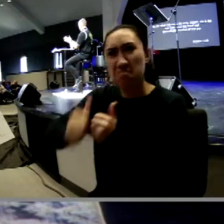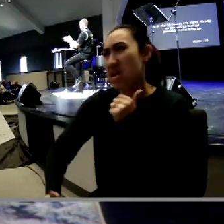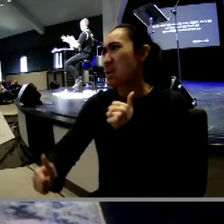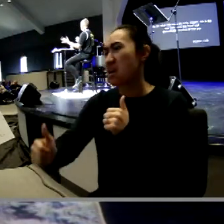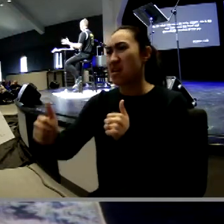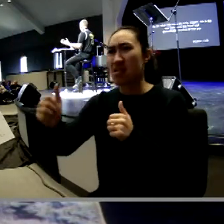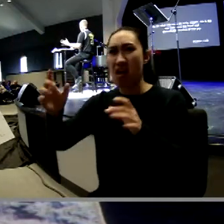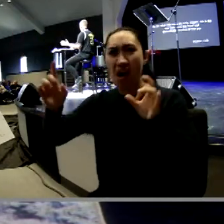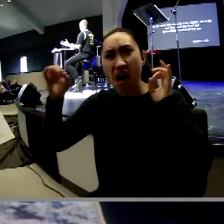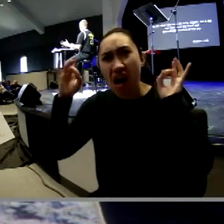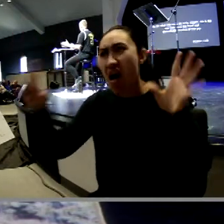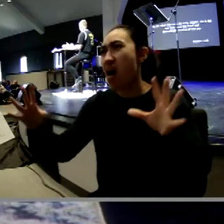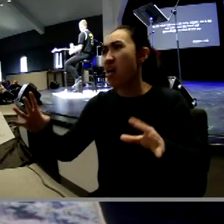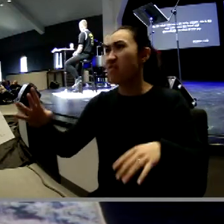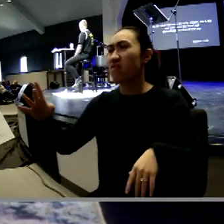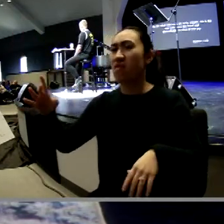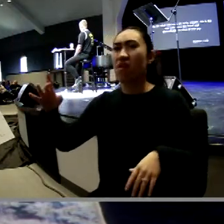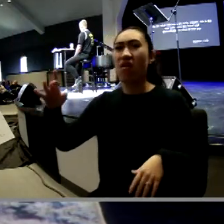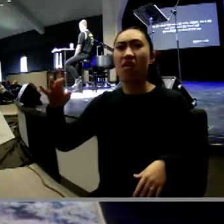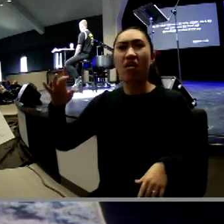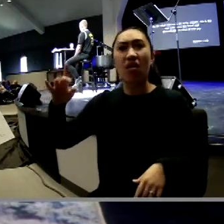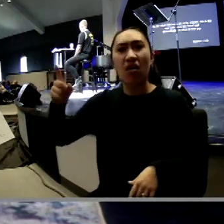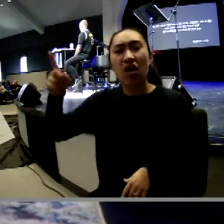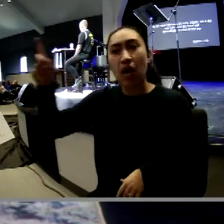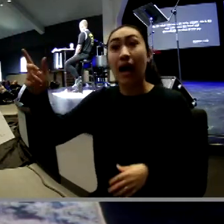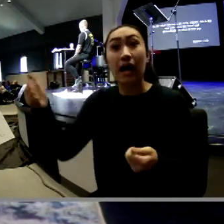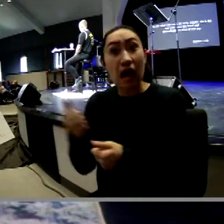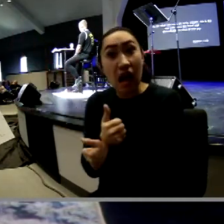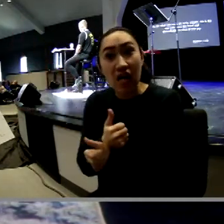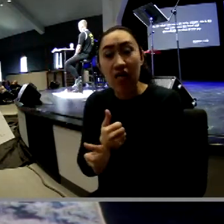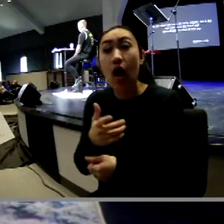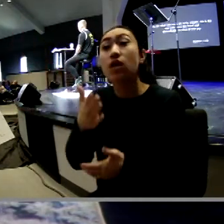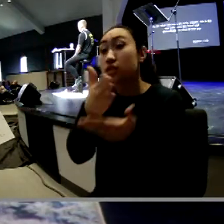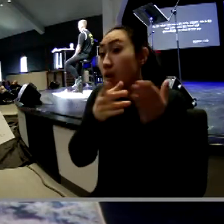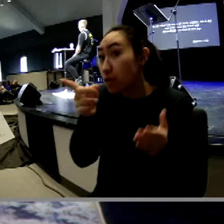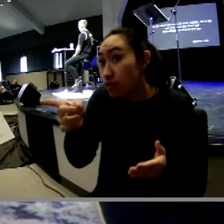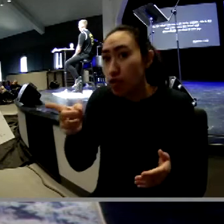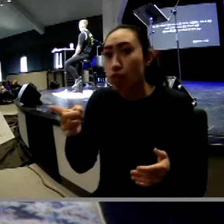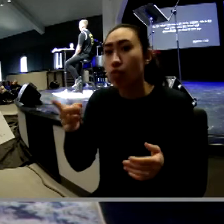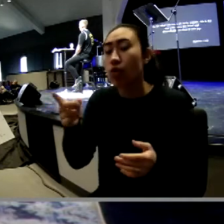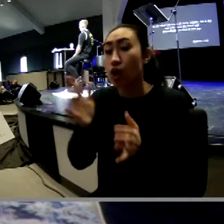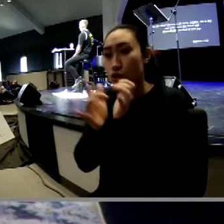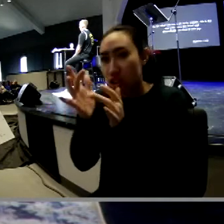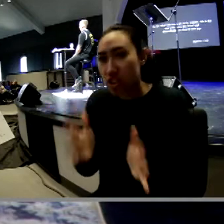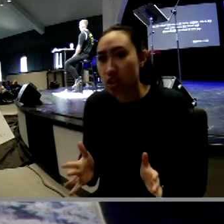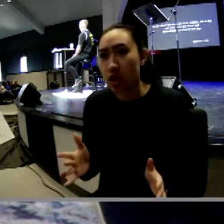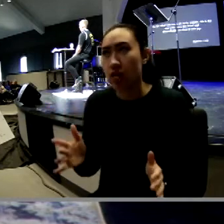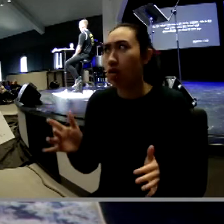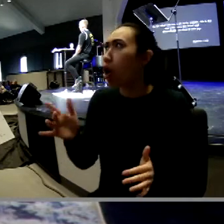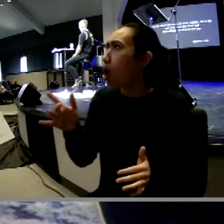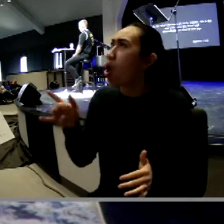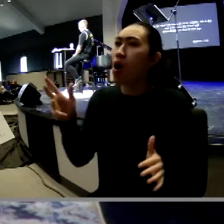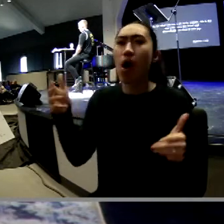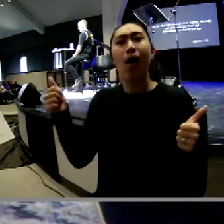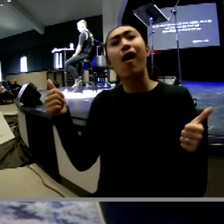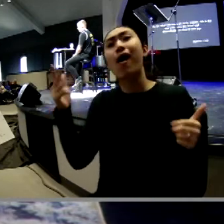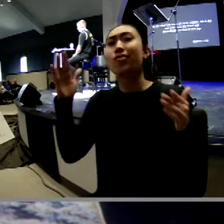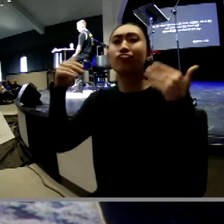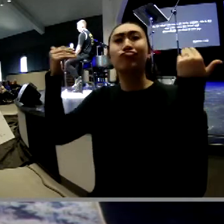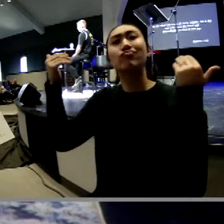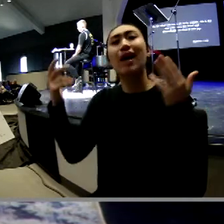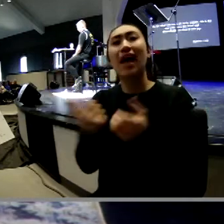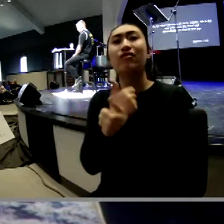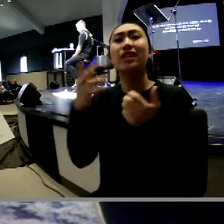the lineup of self-help books, and everything's just going to be great. Well, if you're looking for a religion to be